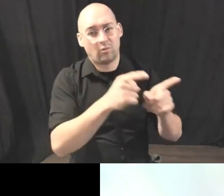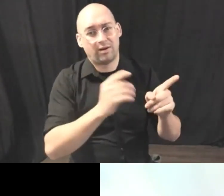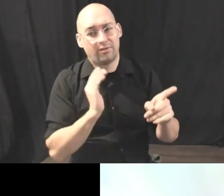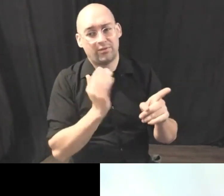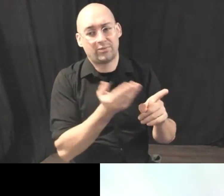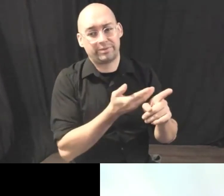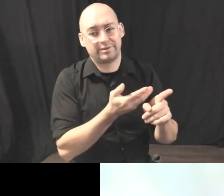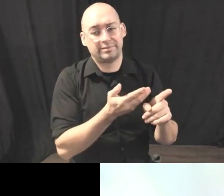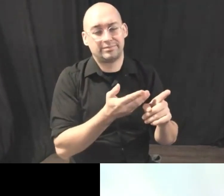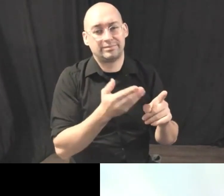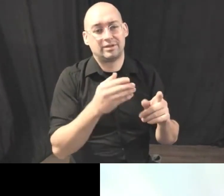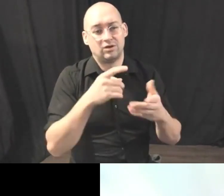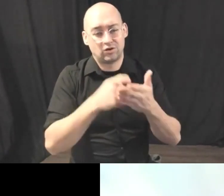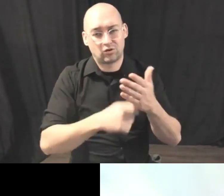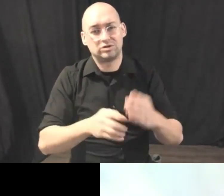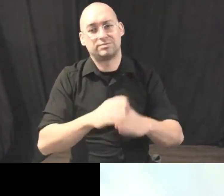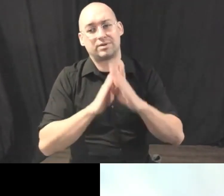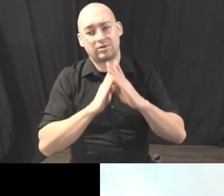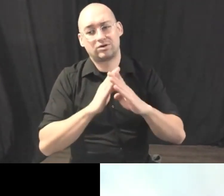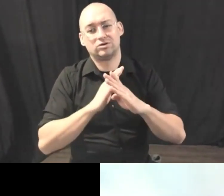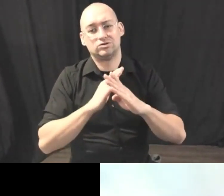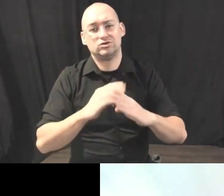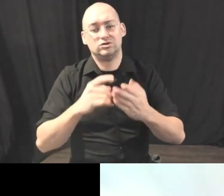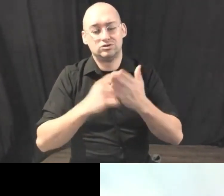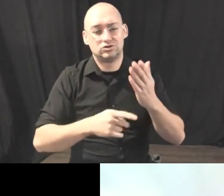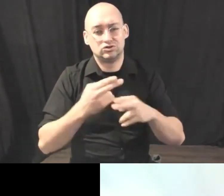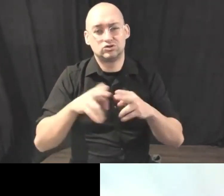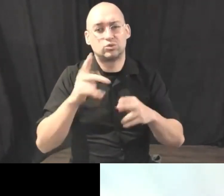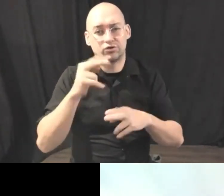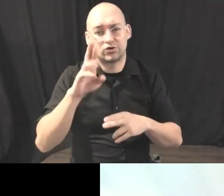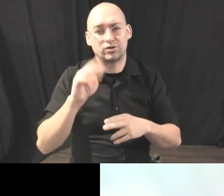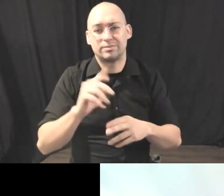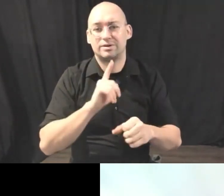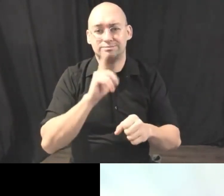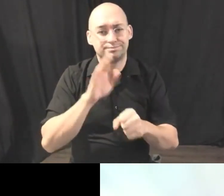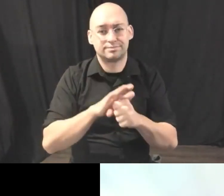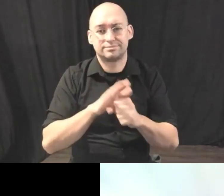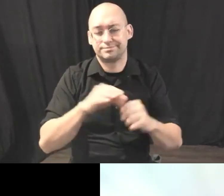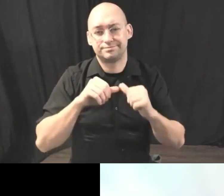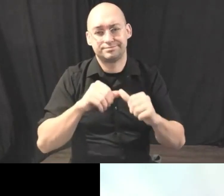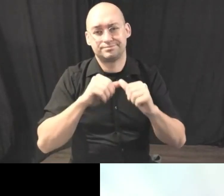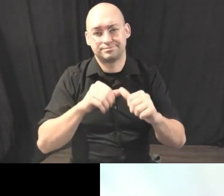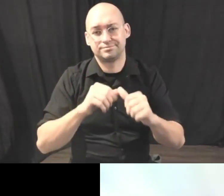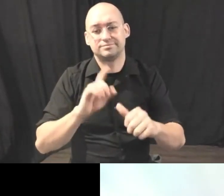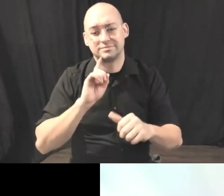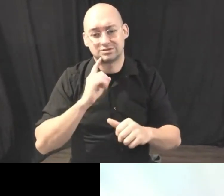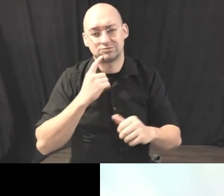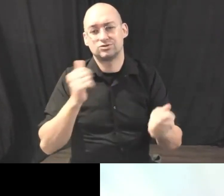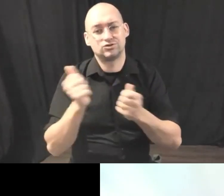have cost barriers in the short term, a clear vision and continued commitment is really imperative to drive us